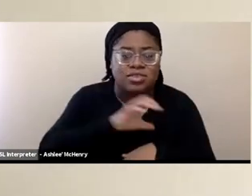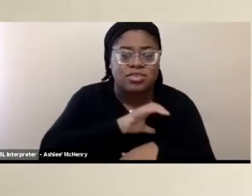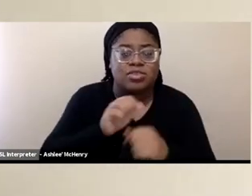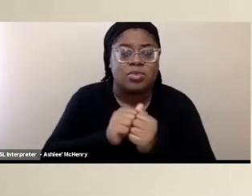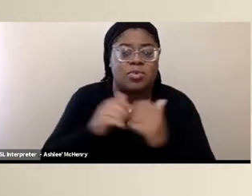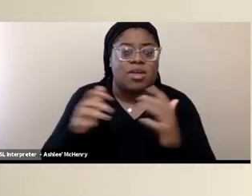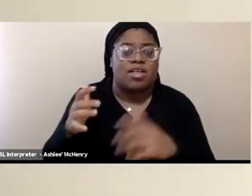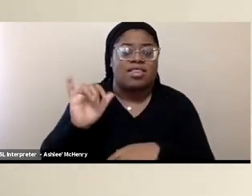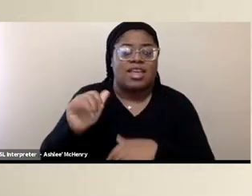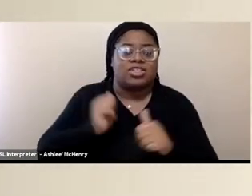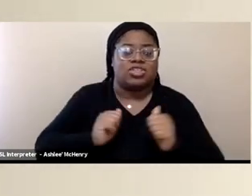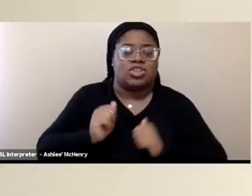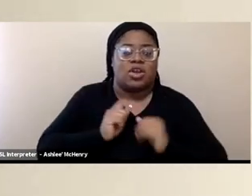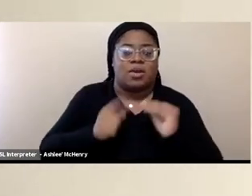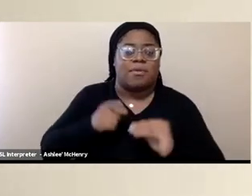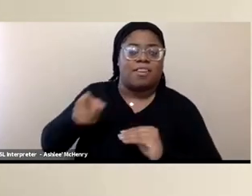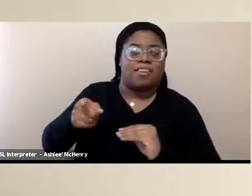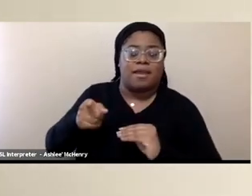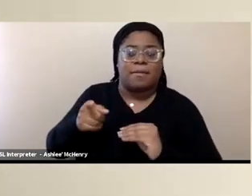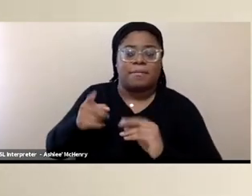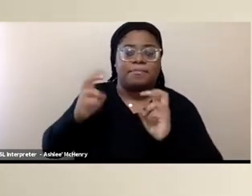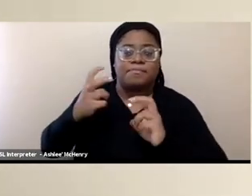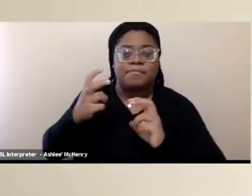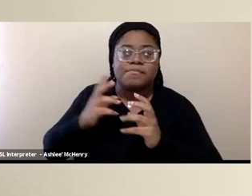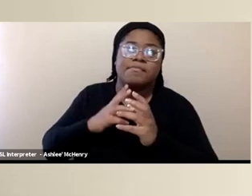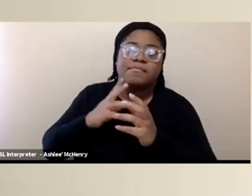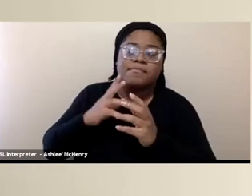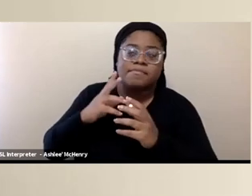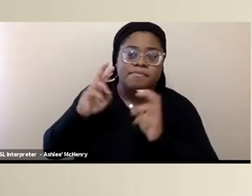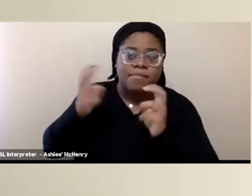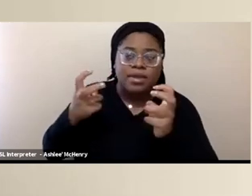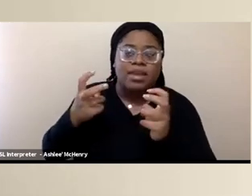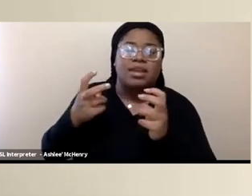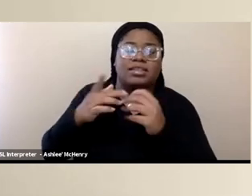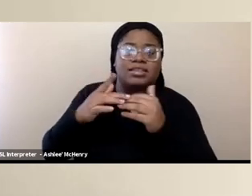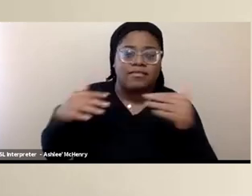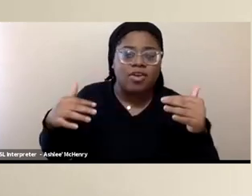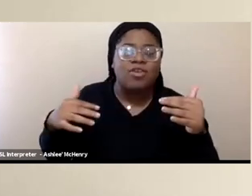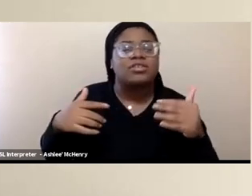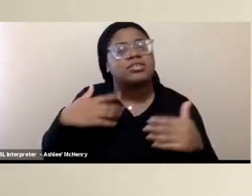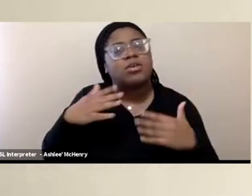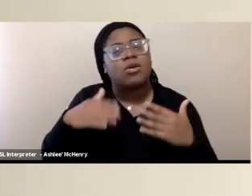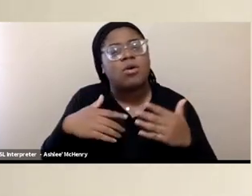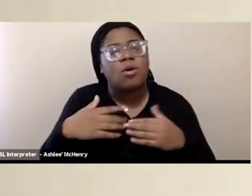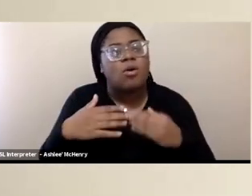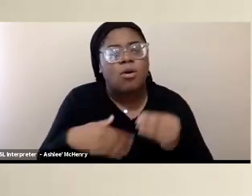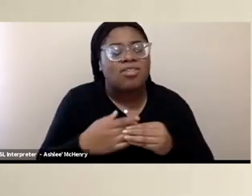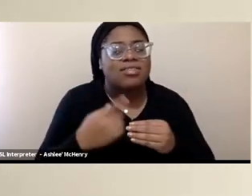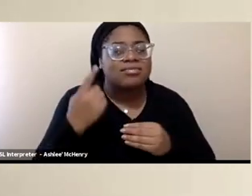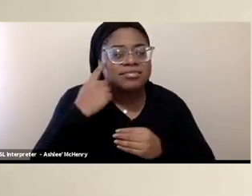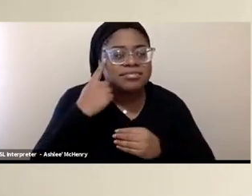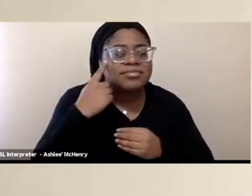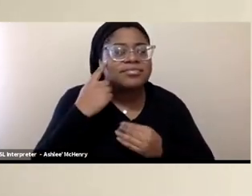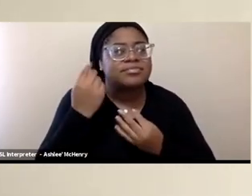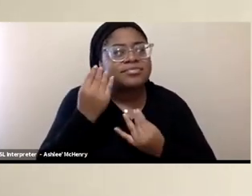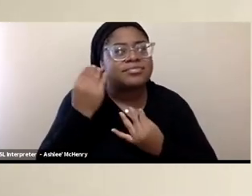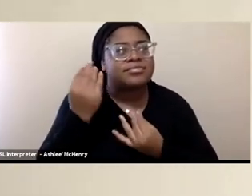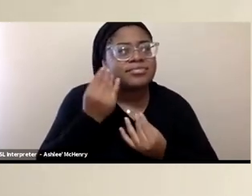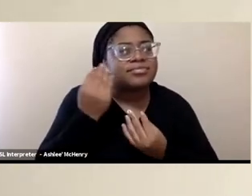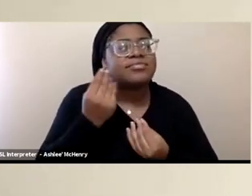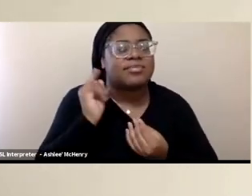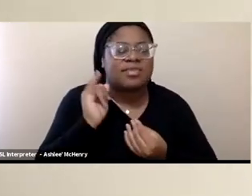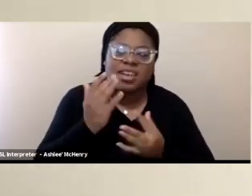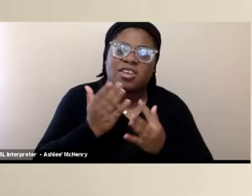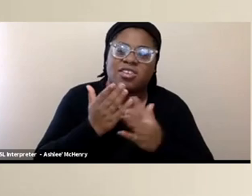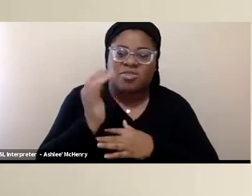show being about them being diverse. You know, all those things that I sort of began to understand and think about through